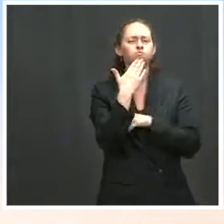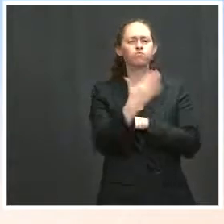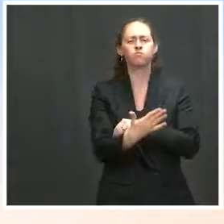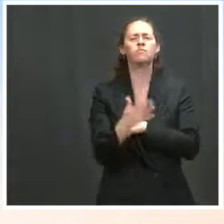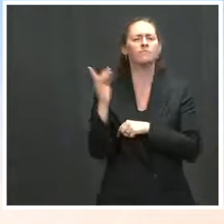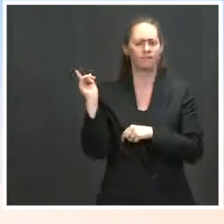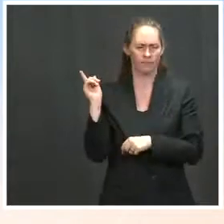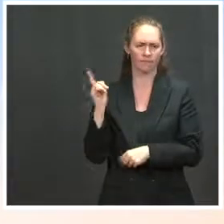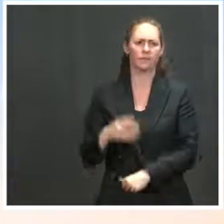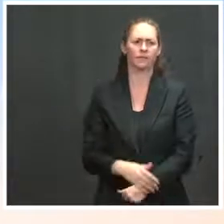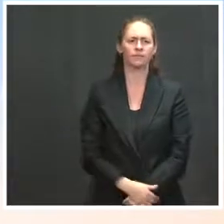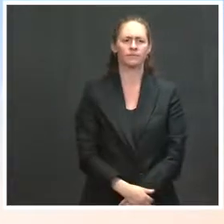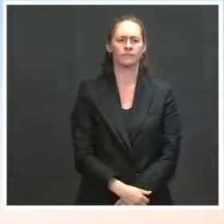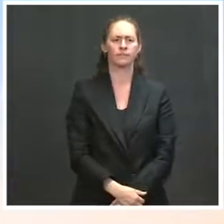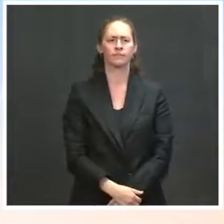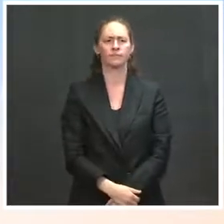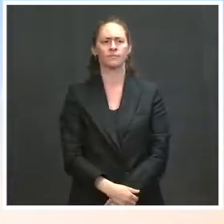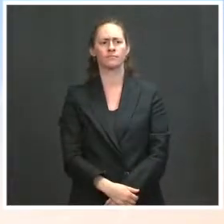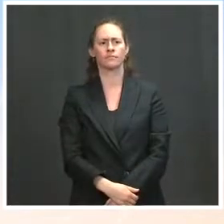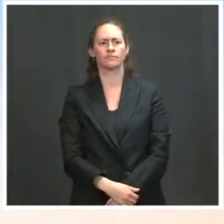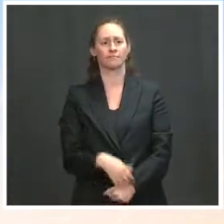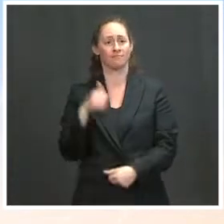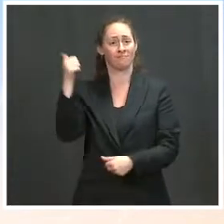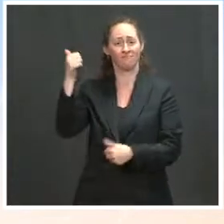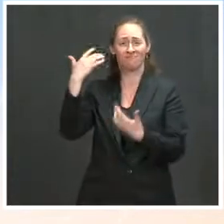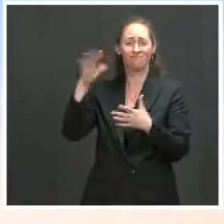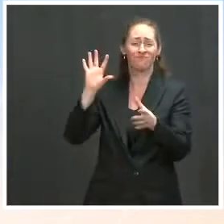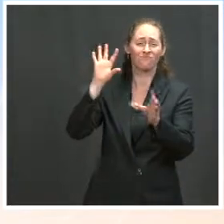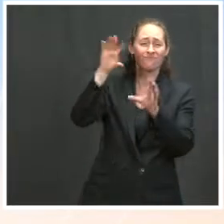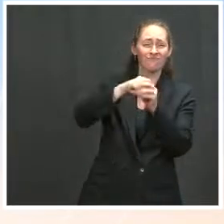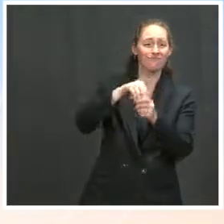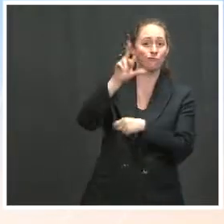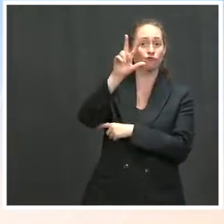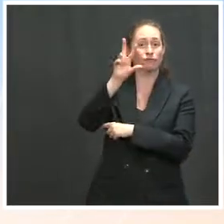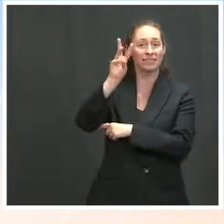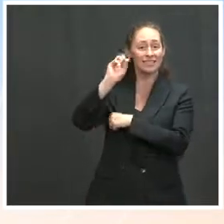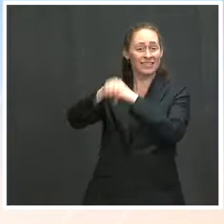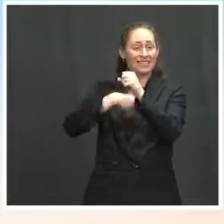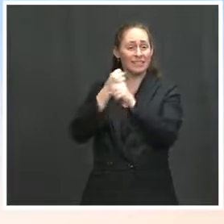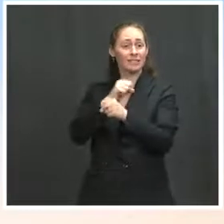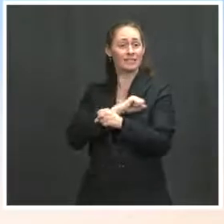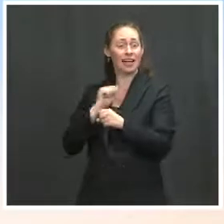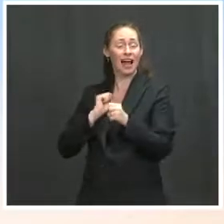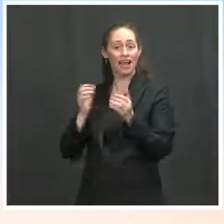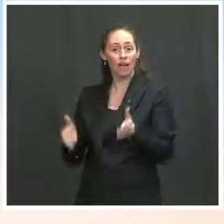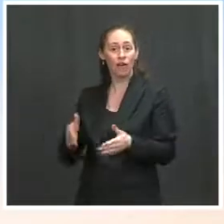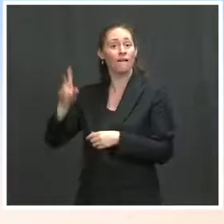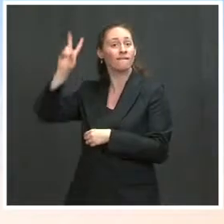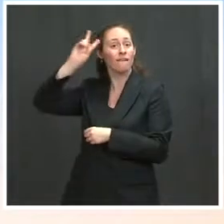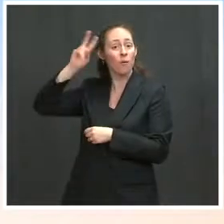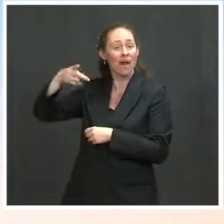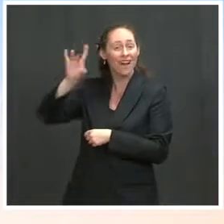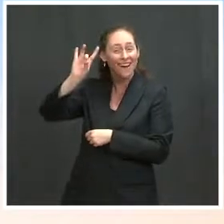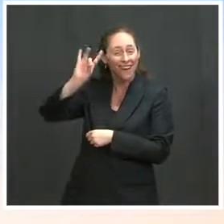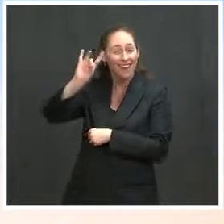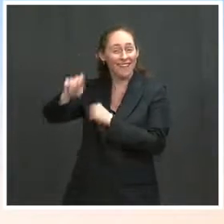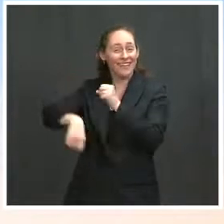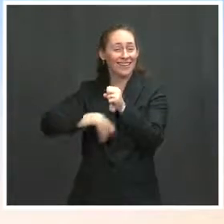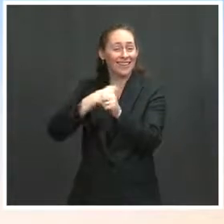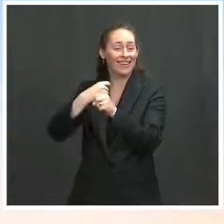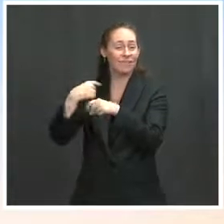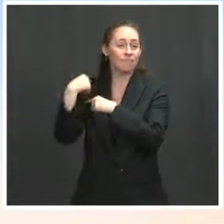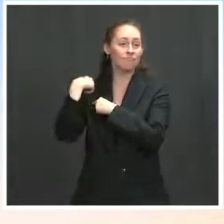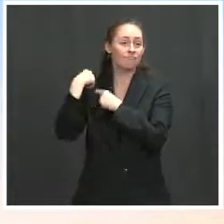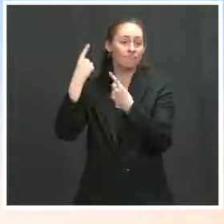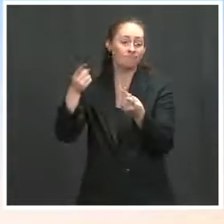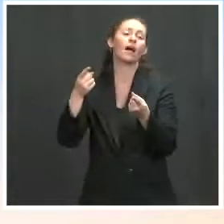Senate for 36 years. He was a president for 8 years. He believes in having bipartisanship. He has, in